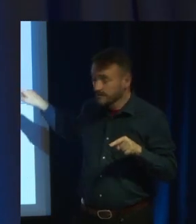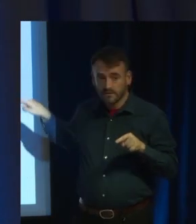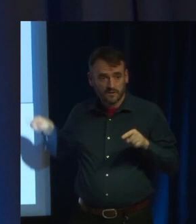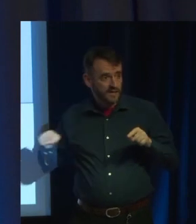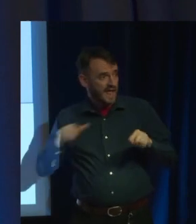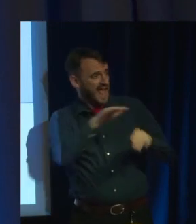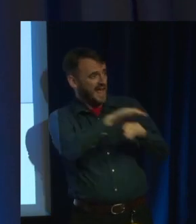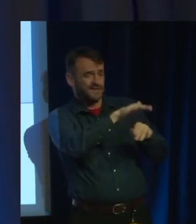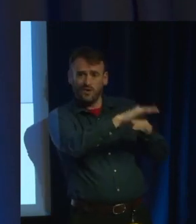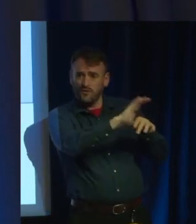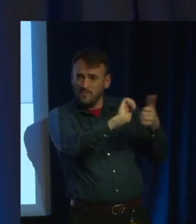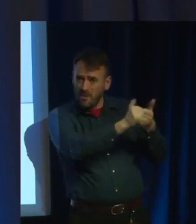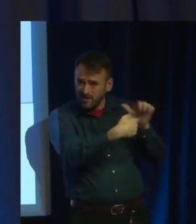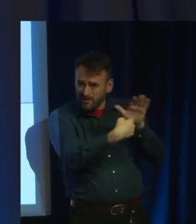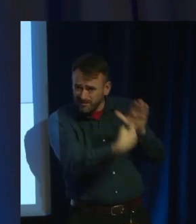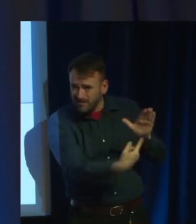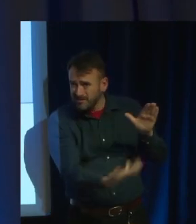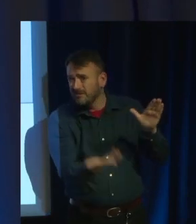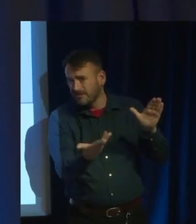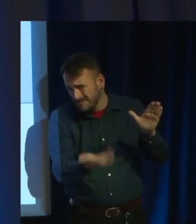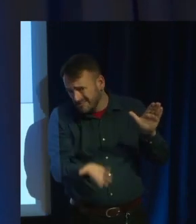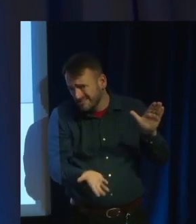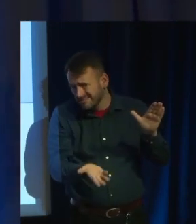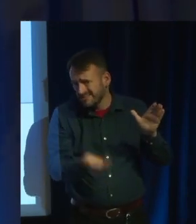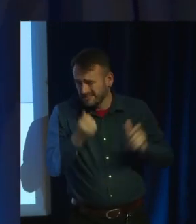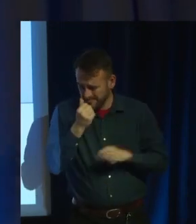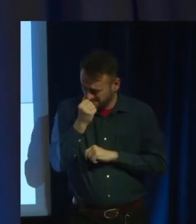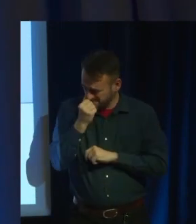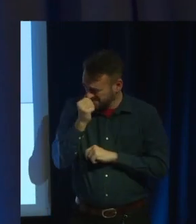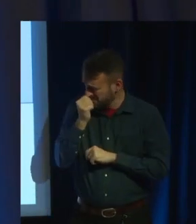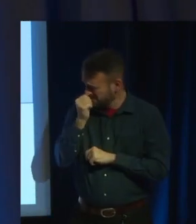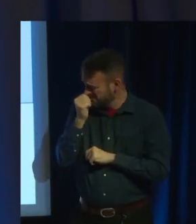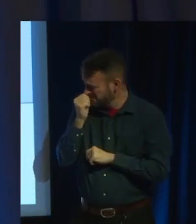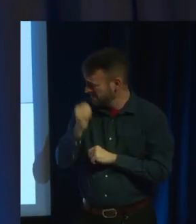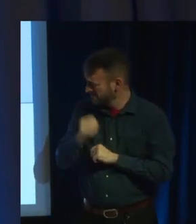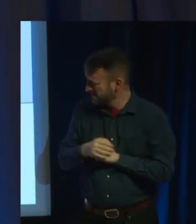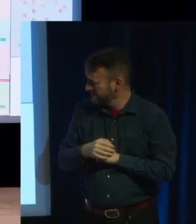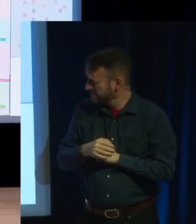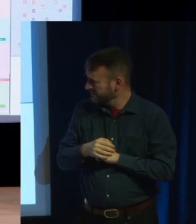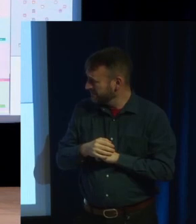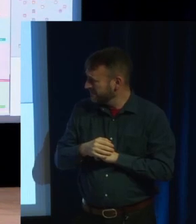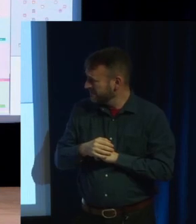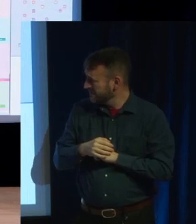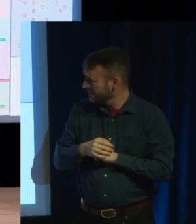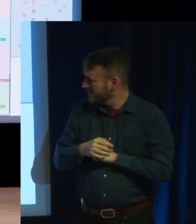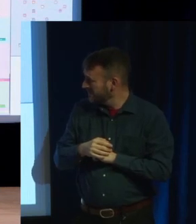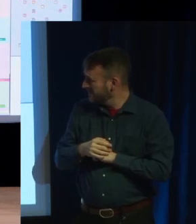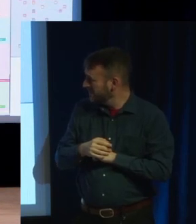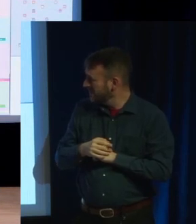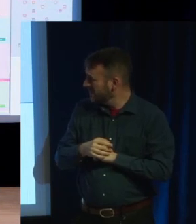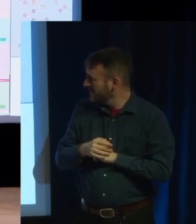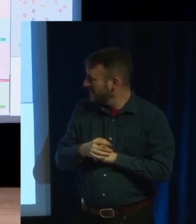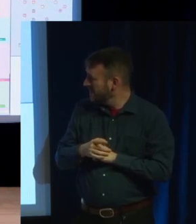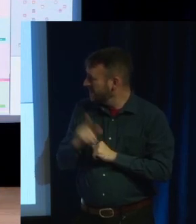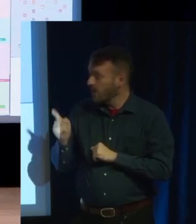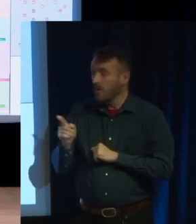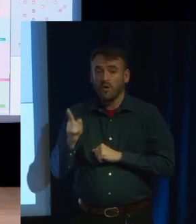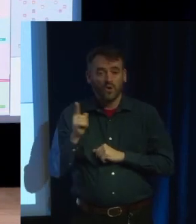external partners? Well, like I mentioned there, branching and no visuals